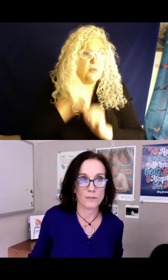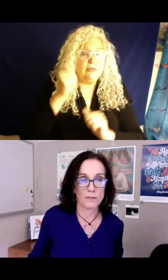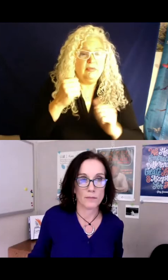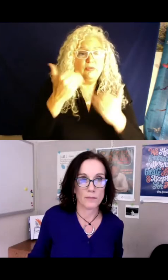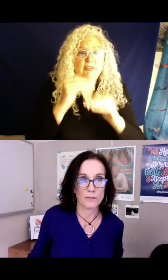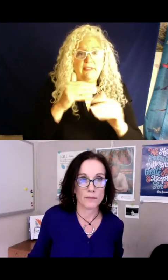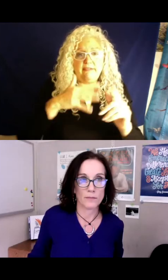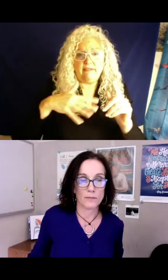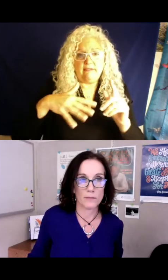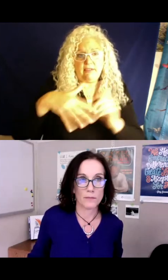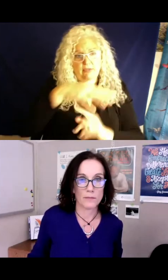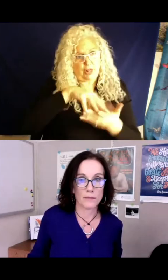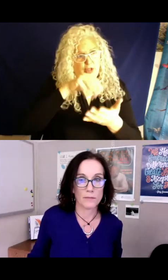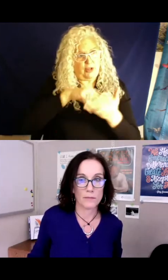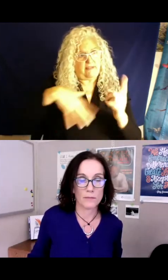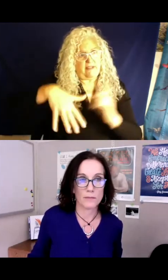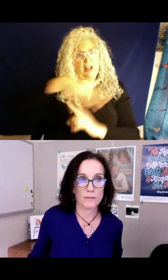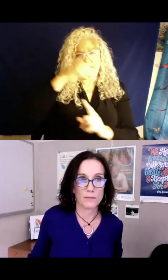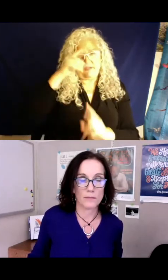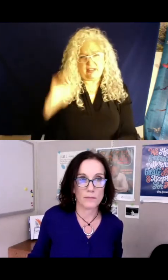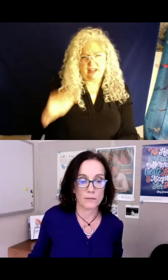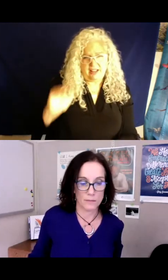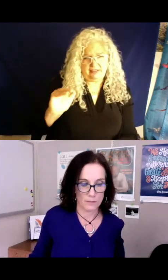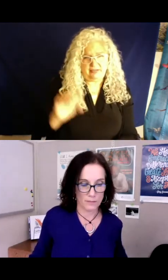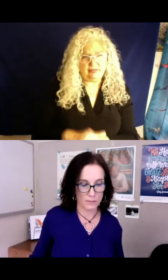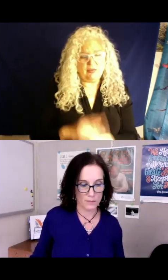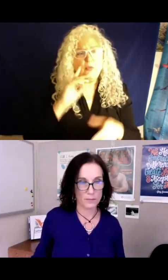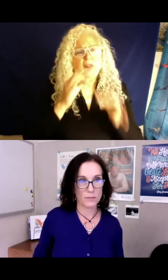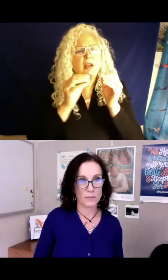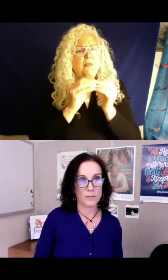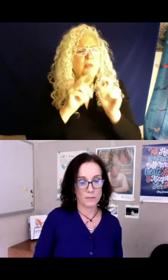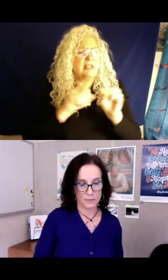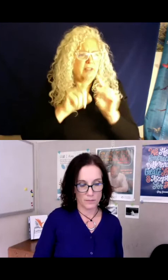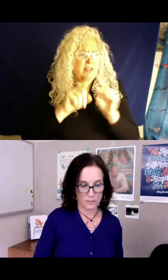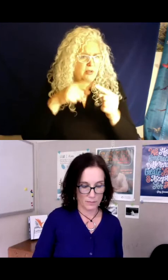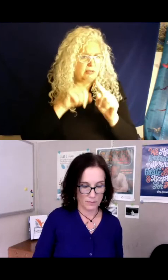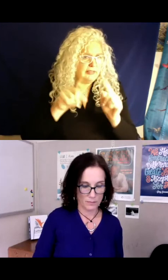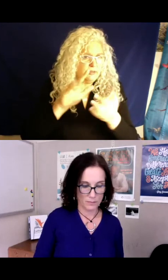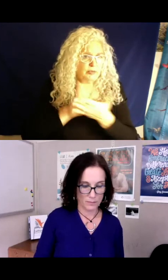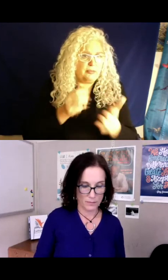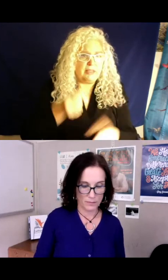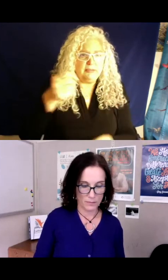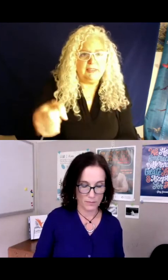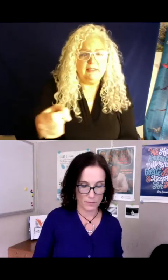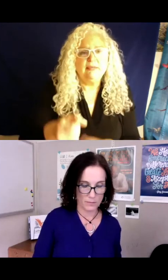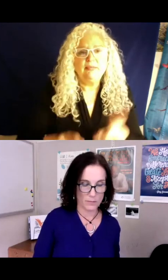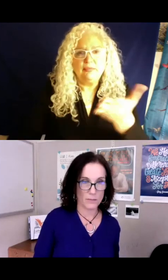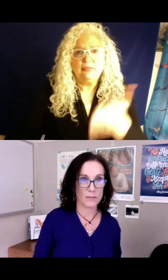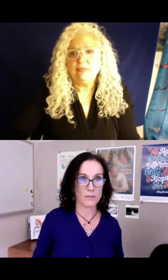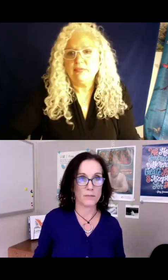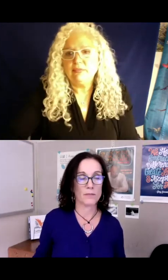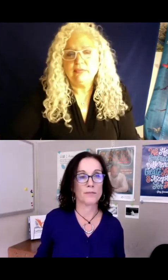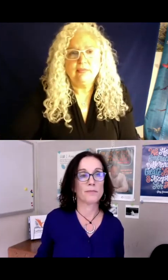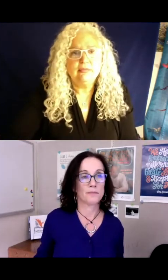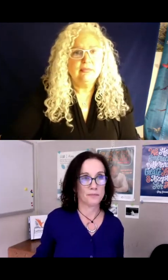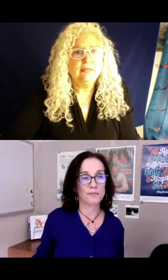can be it can be the most restrictive environment for a child. And we're going to explain a little bit more